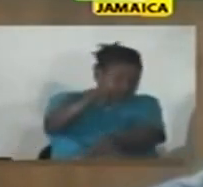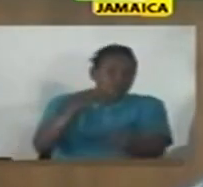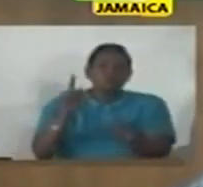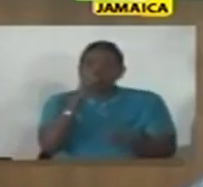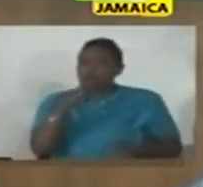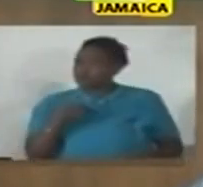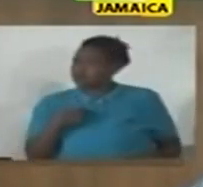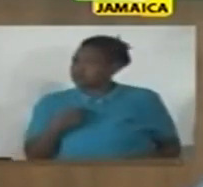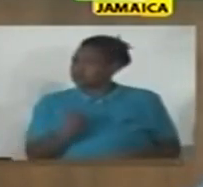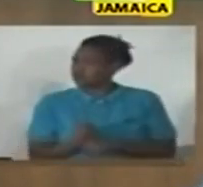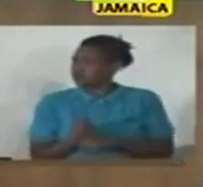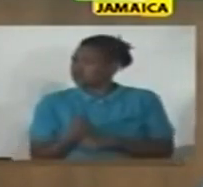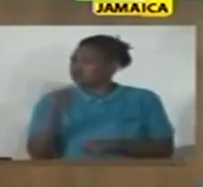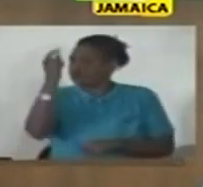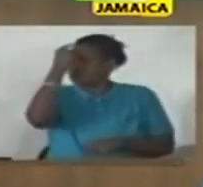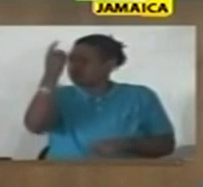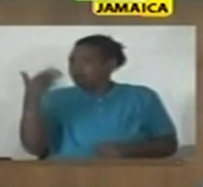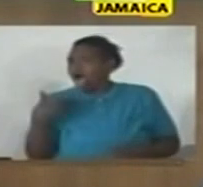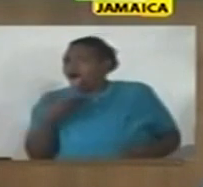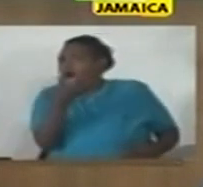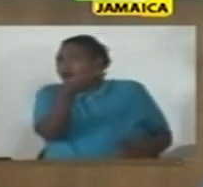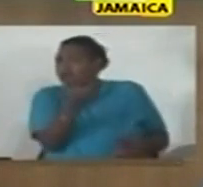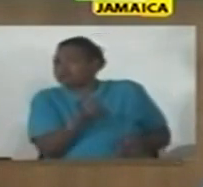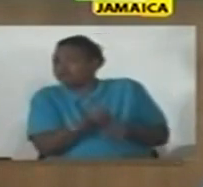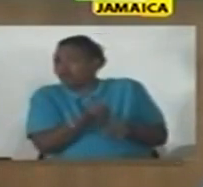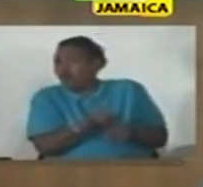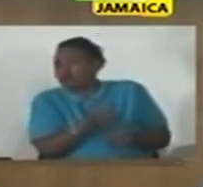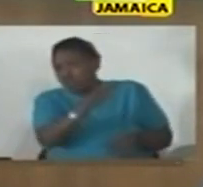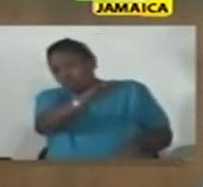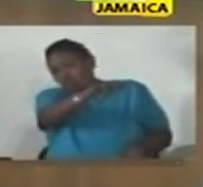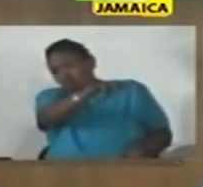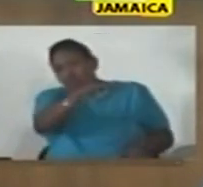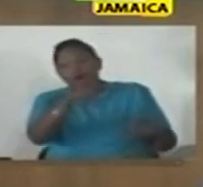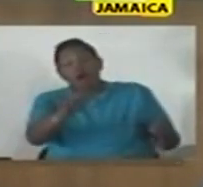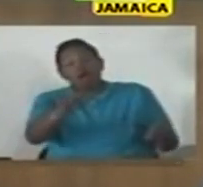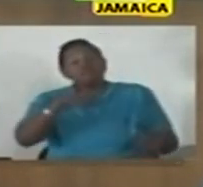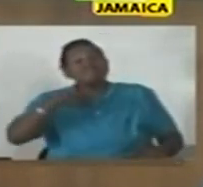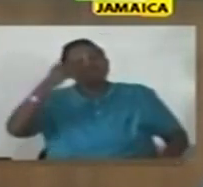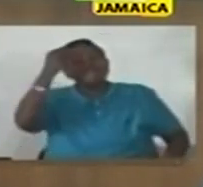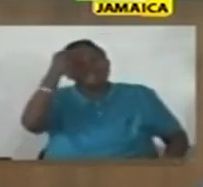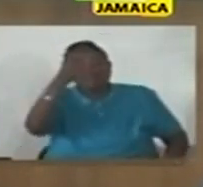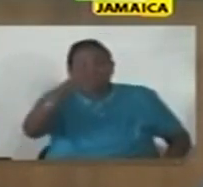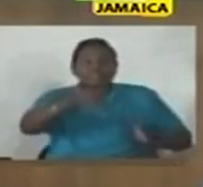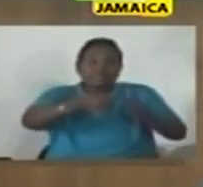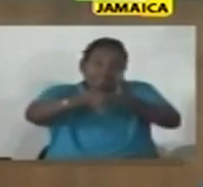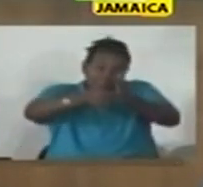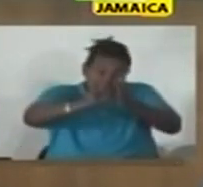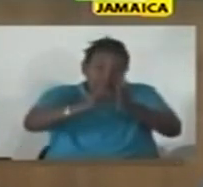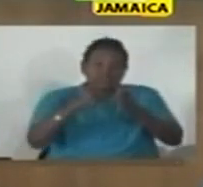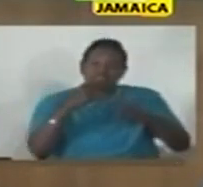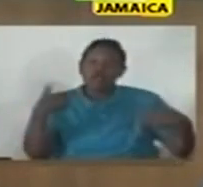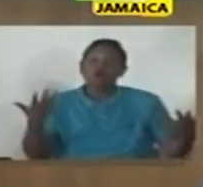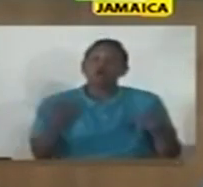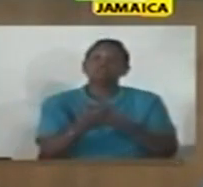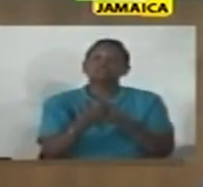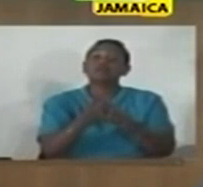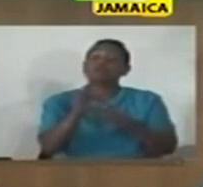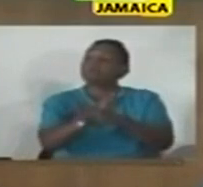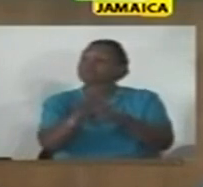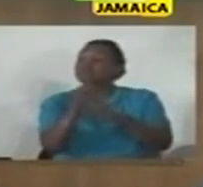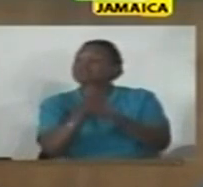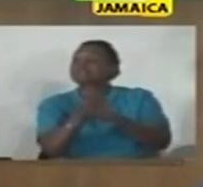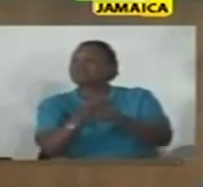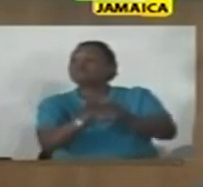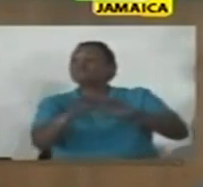of the Ministry of Labor and Social Security. Let me emphatically state that the ministry does